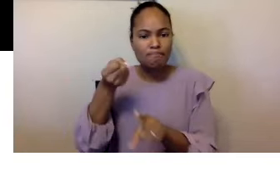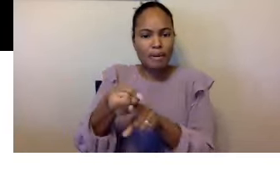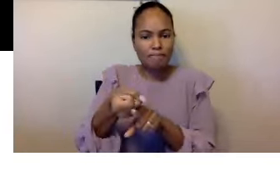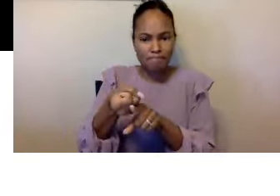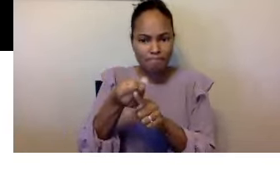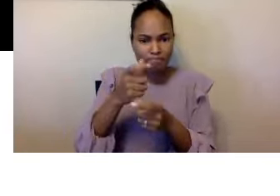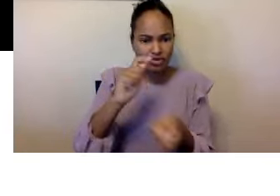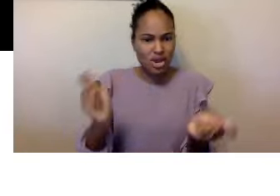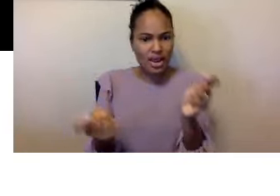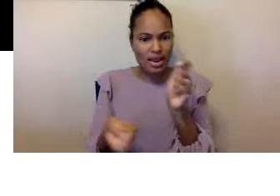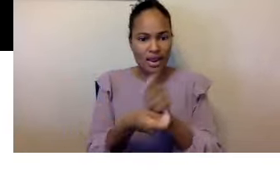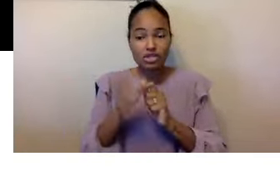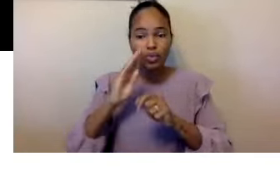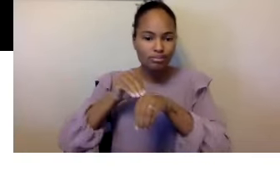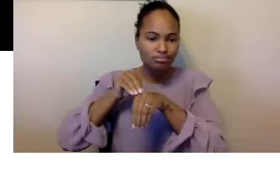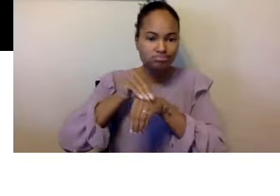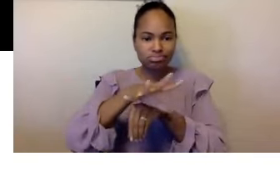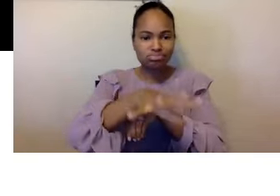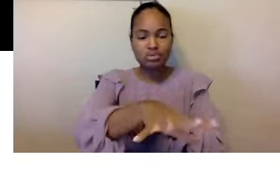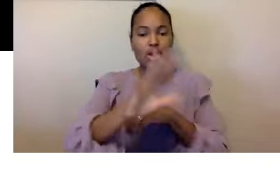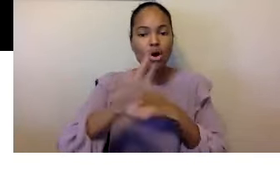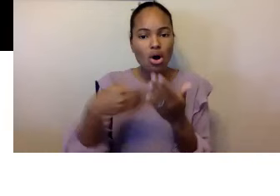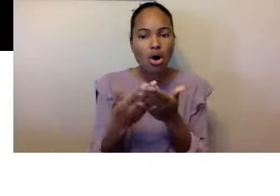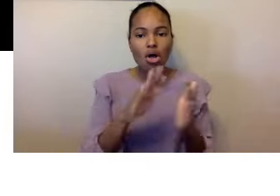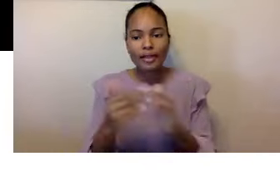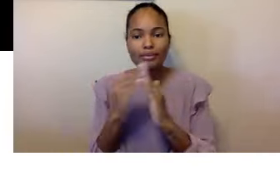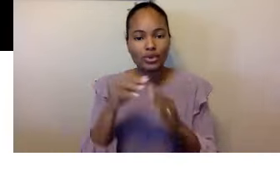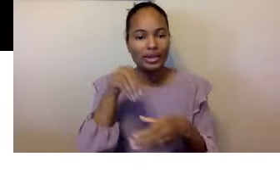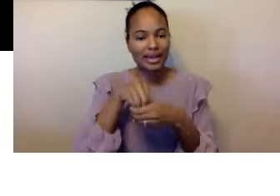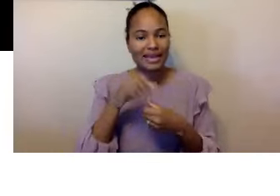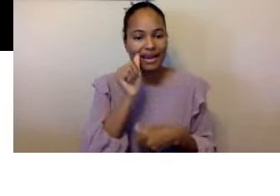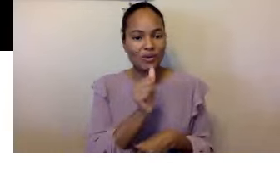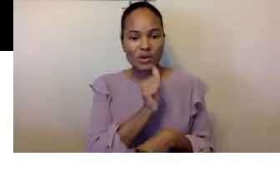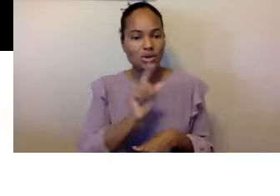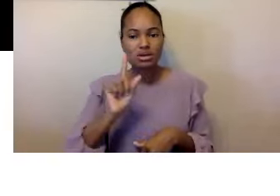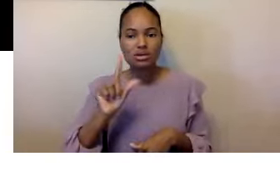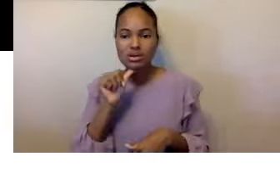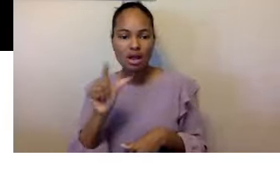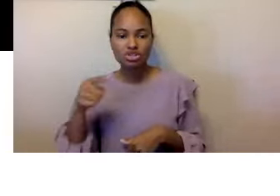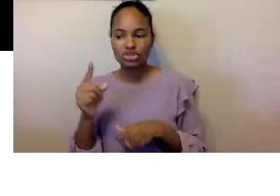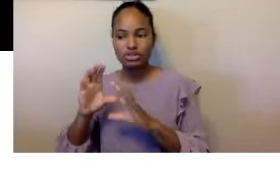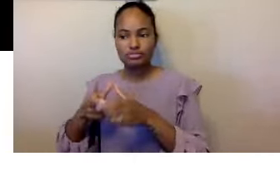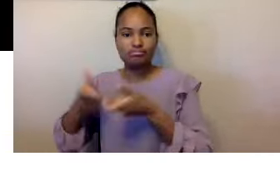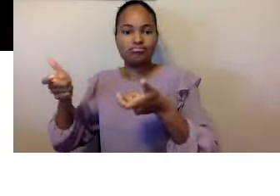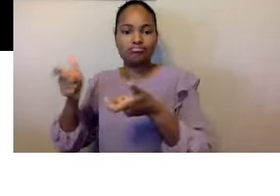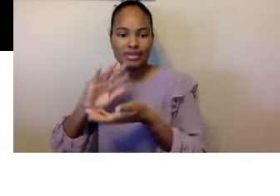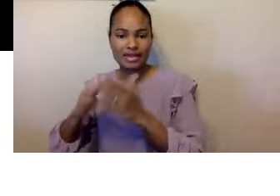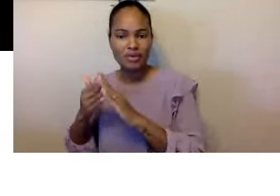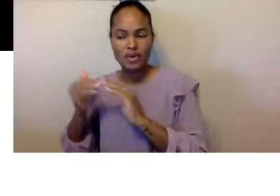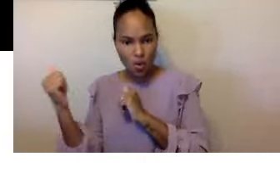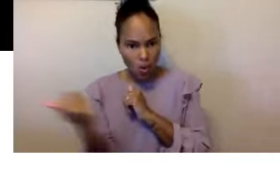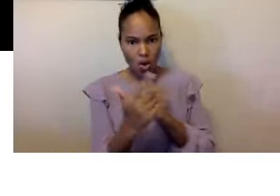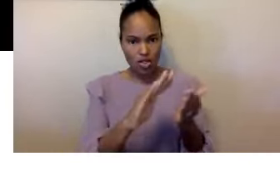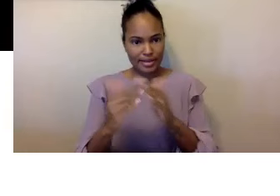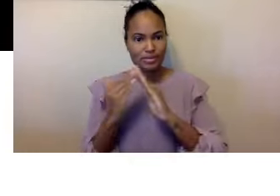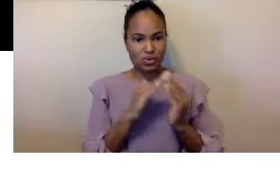every community in Arizona, not just the larger ones. And that's our